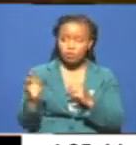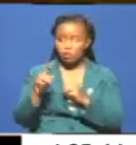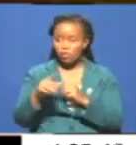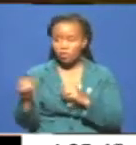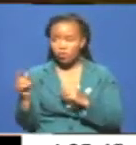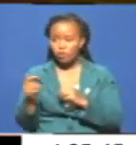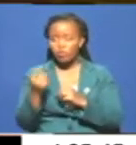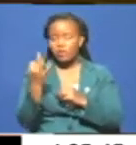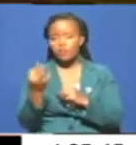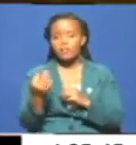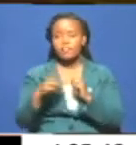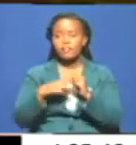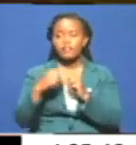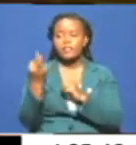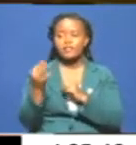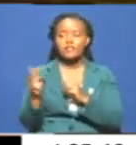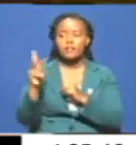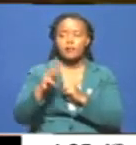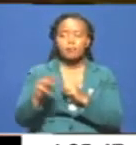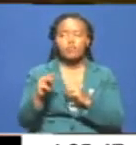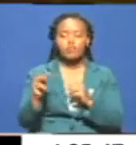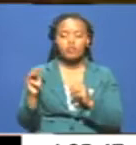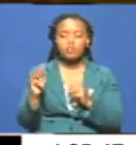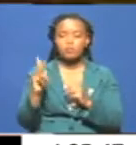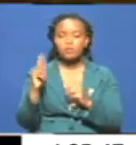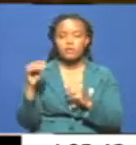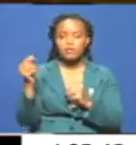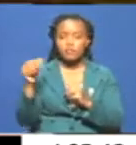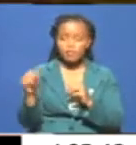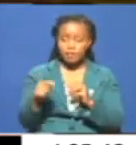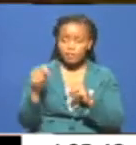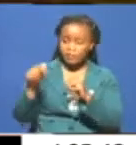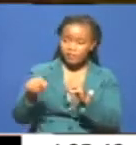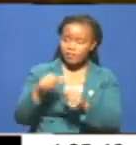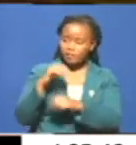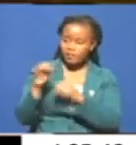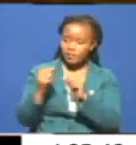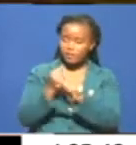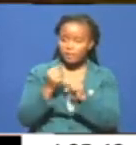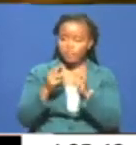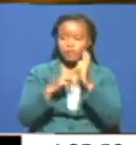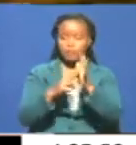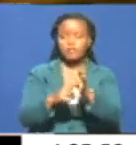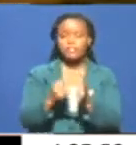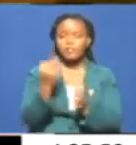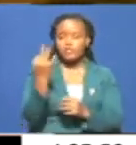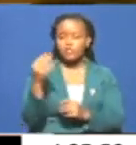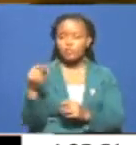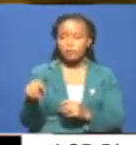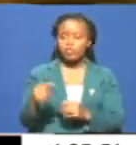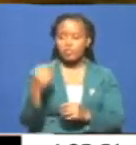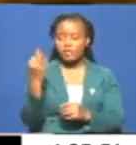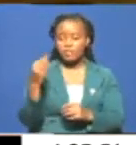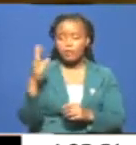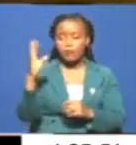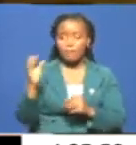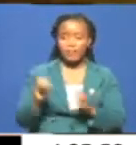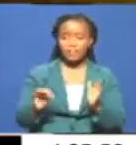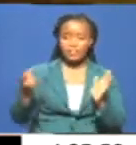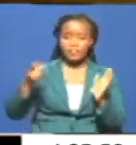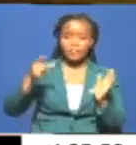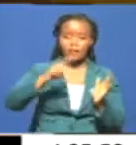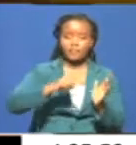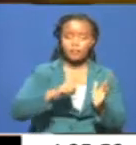million kilos in 2021, representing a 3.3% rise. This saw the value also increase